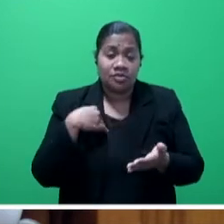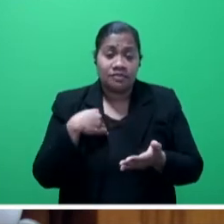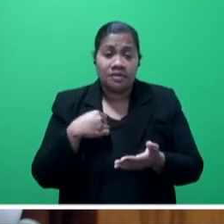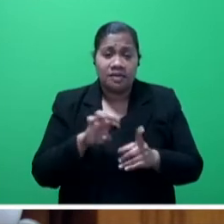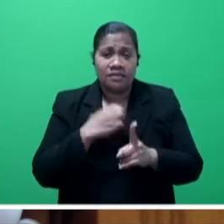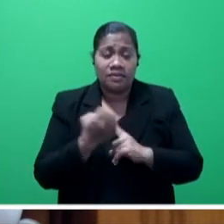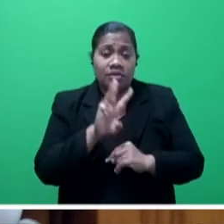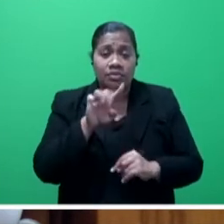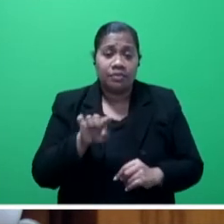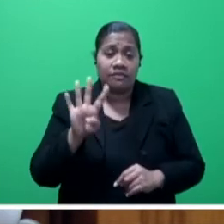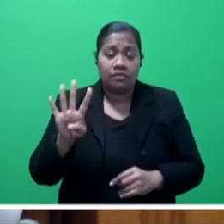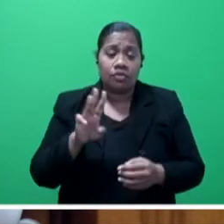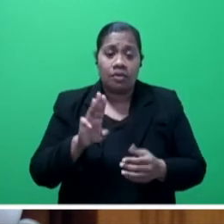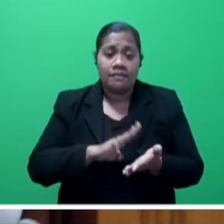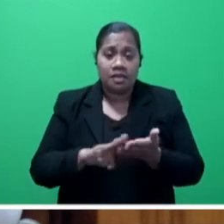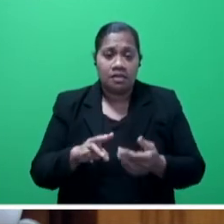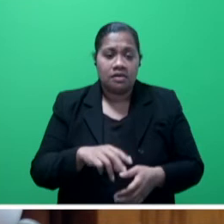year 2021-2022,